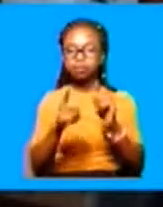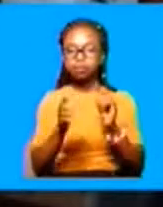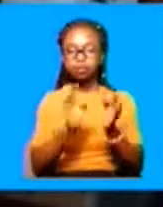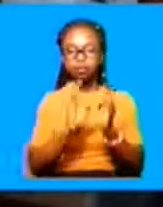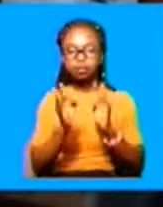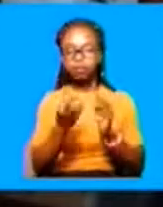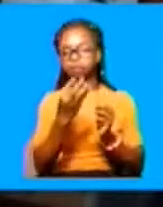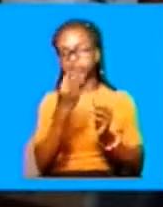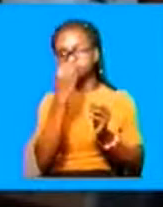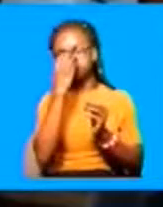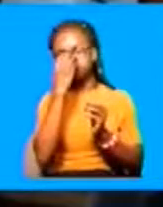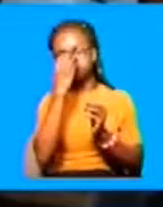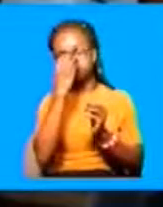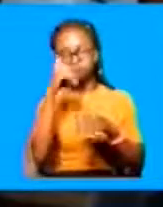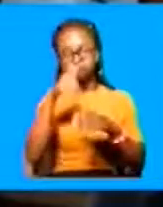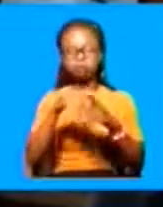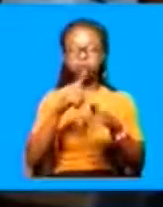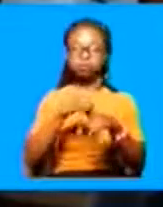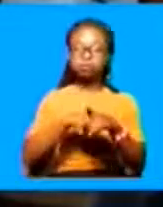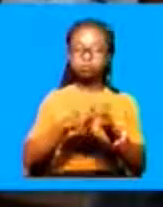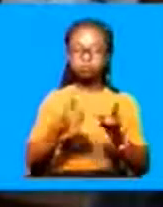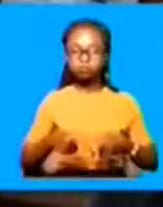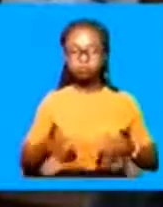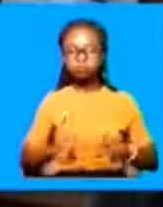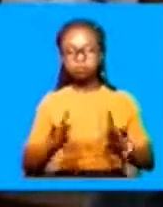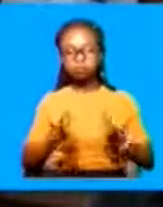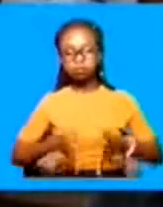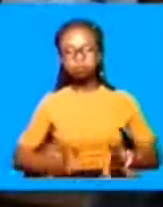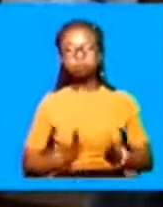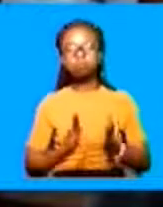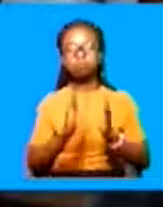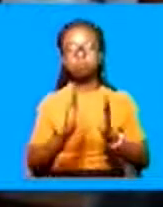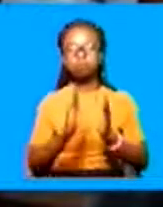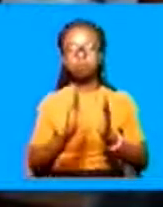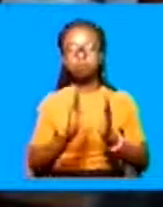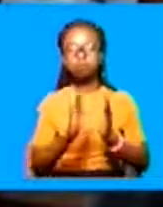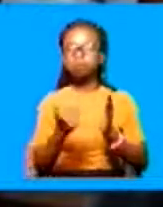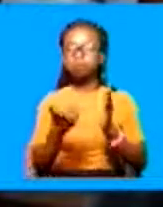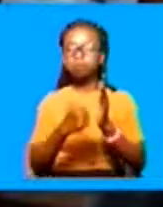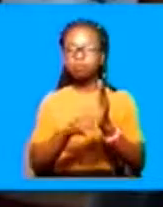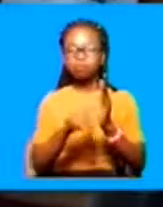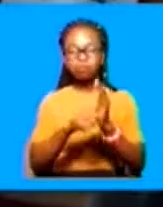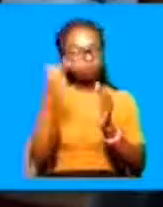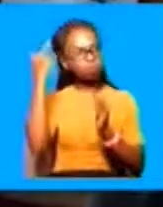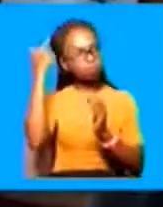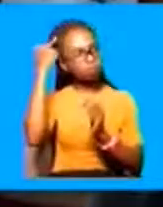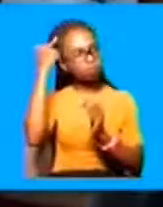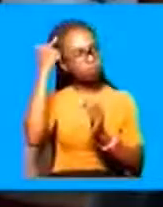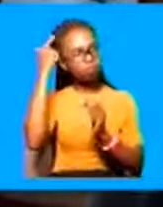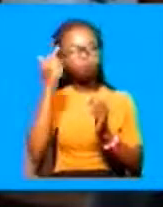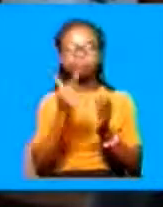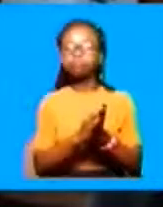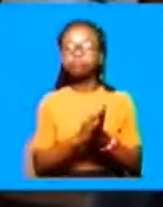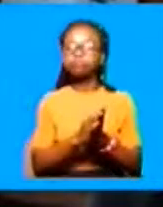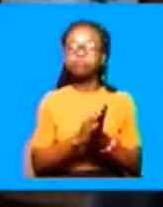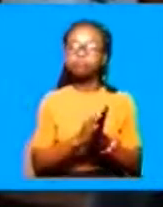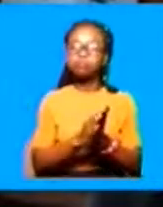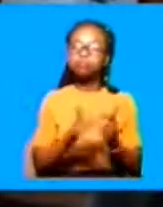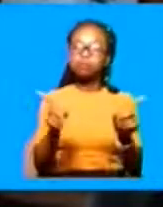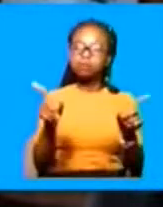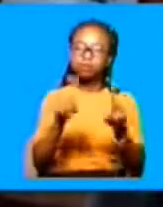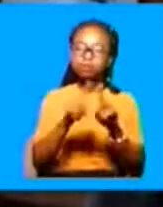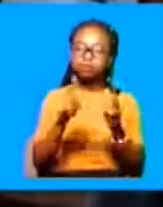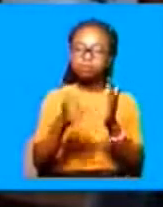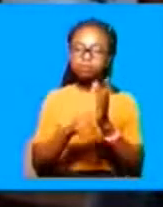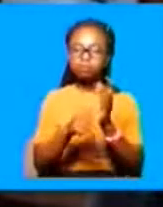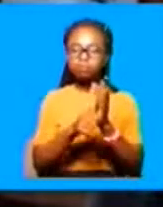muya odonjo kuom nyathi e wang' sama inyuole, to bedo gi problem e obwongo. To koro problem e